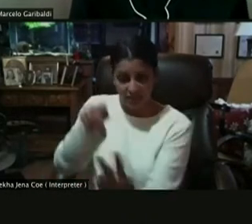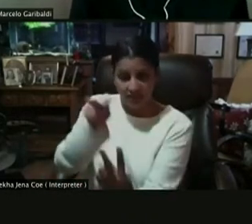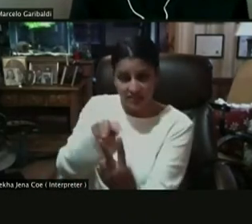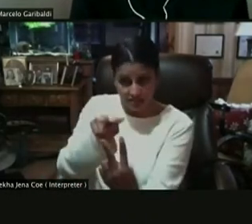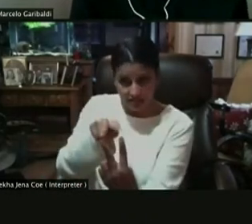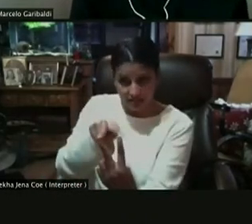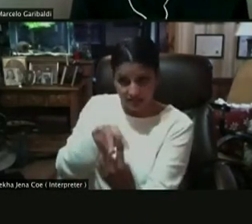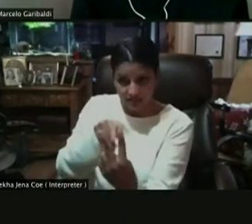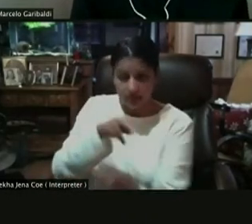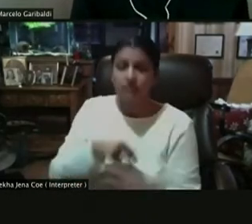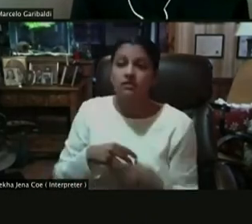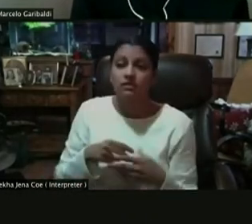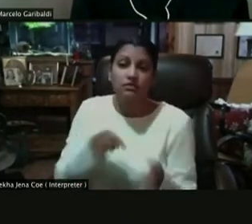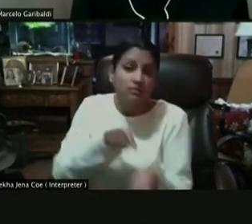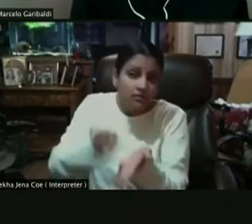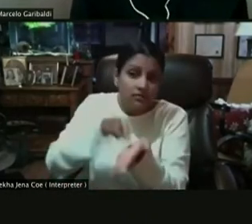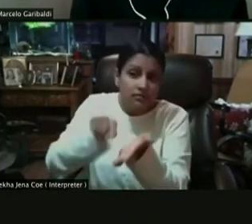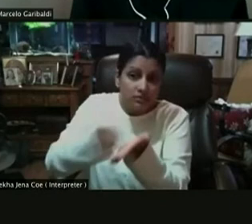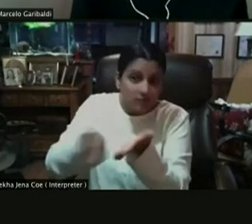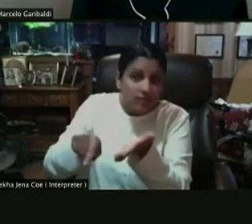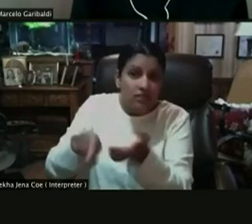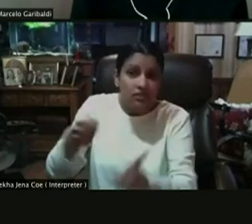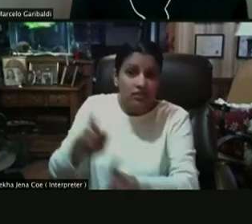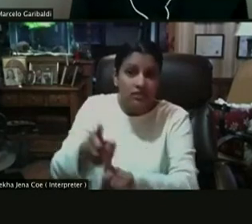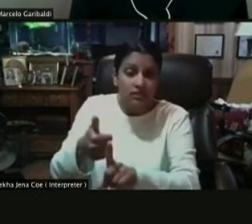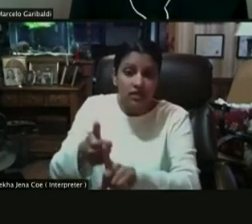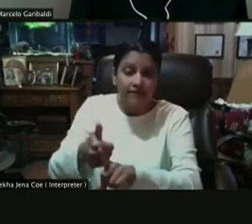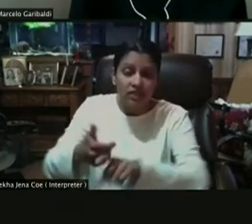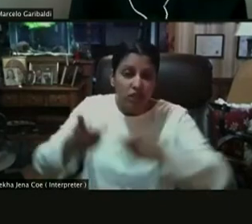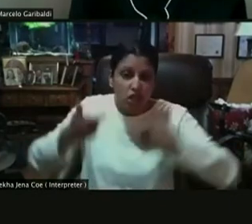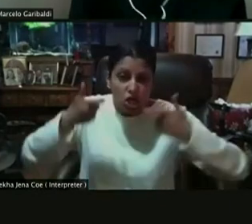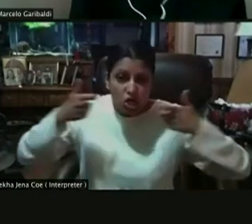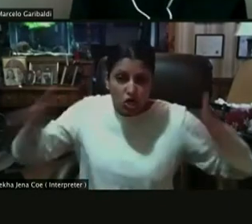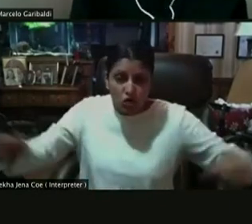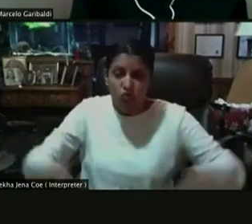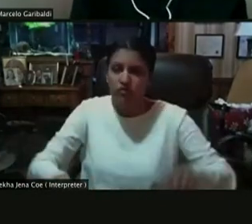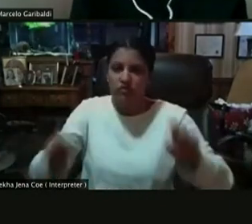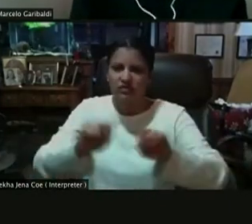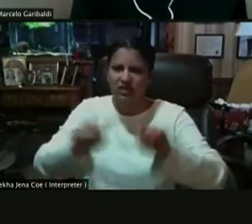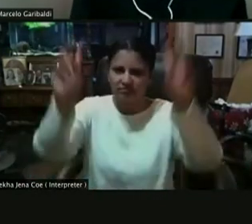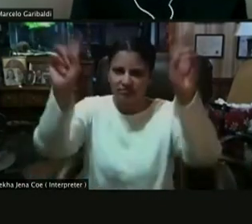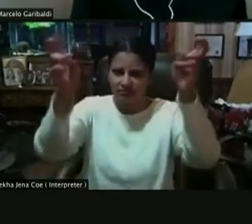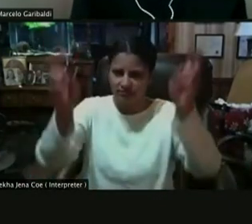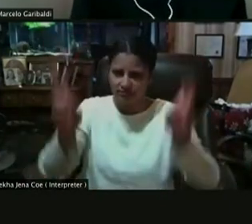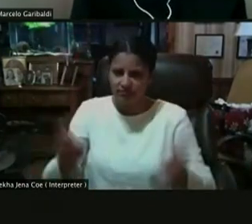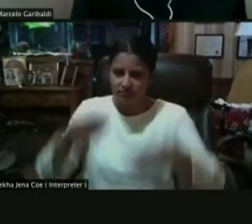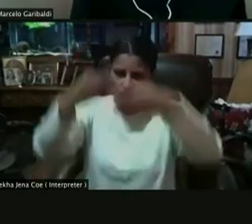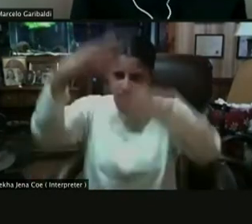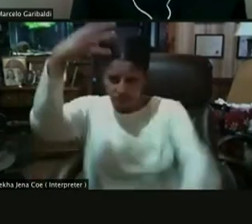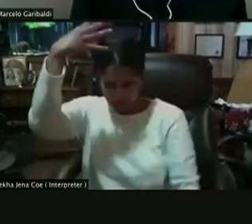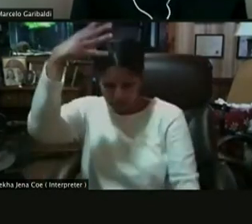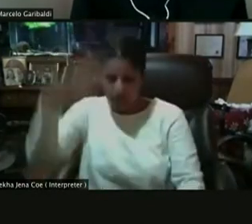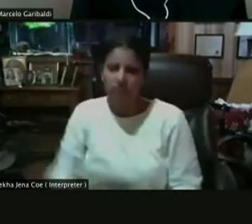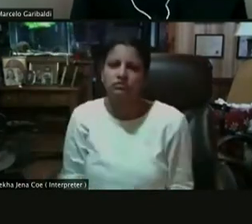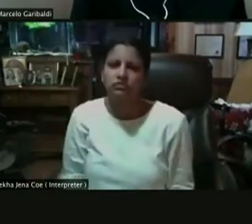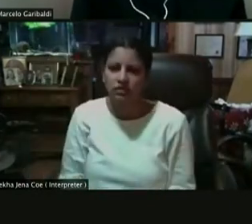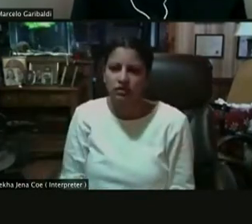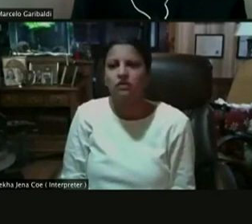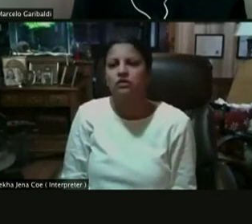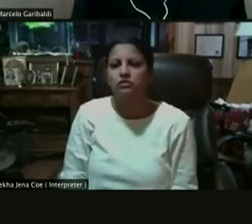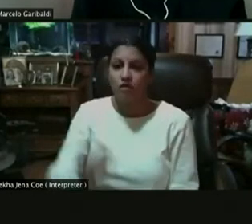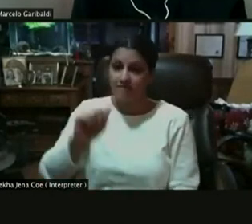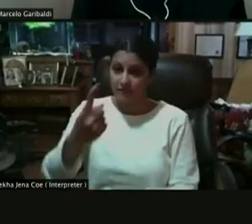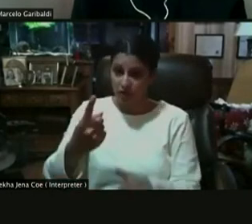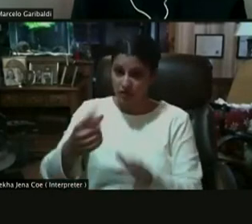the research is big. There's lots of topics in biosciences that you could possibly look into. So it's a matter of identifying